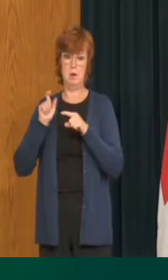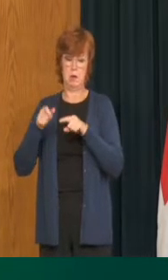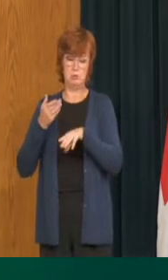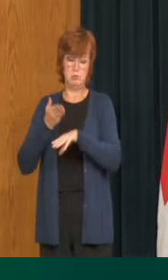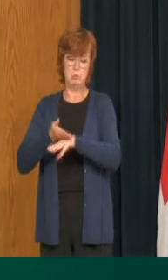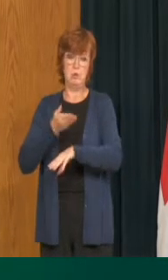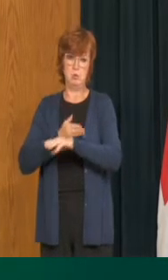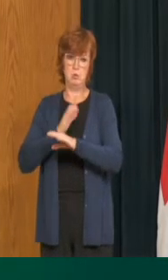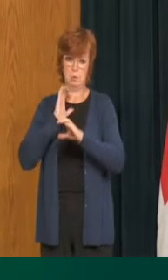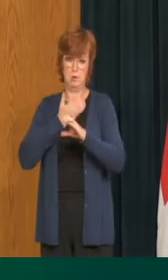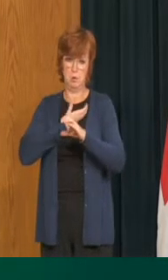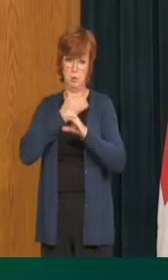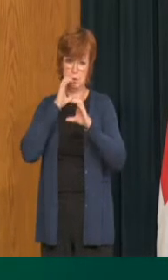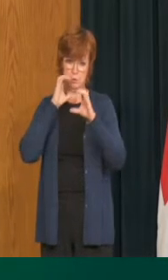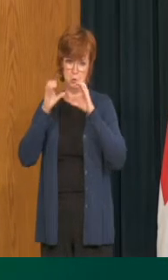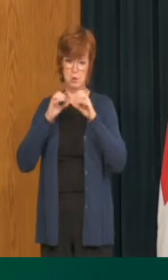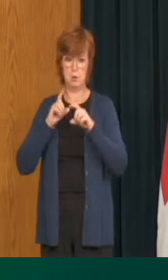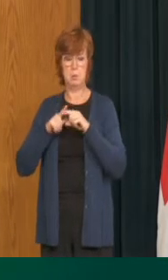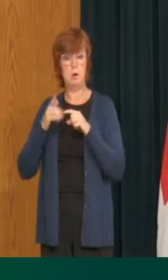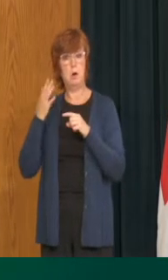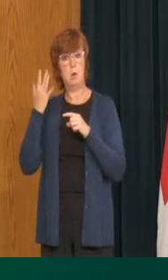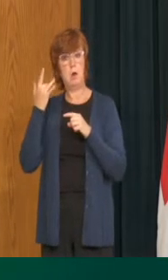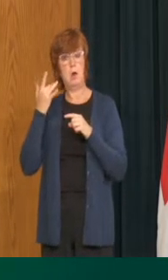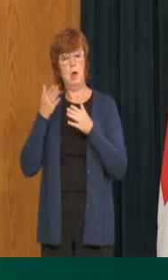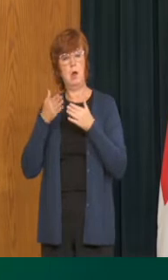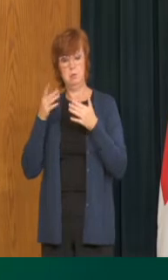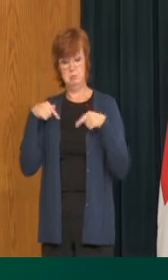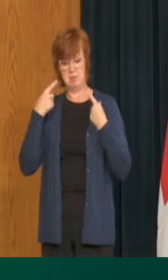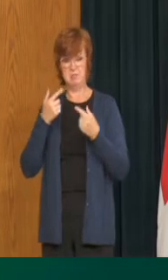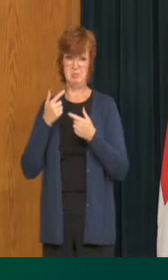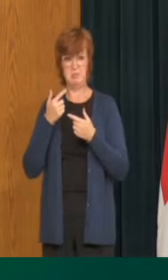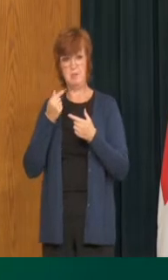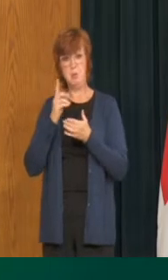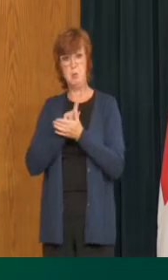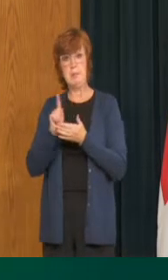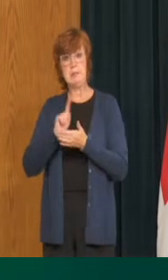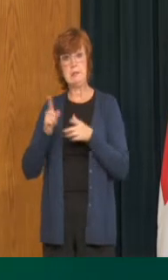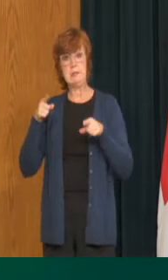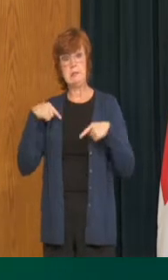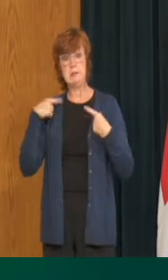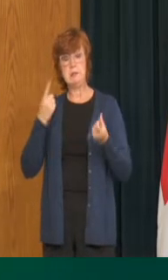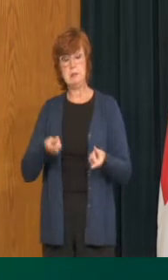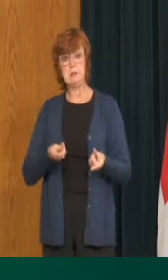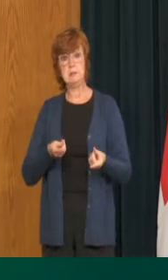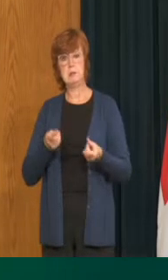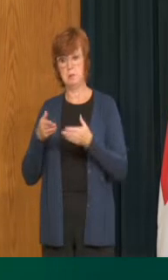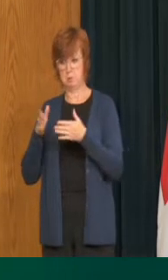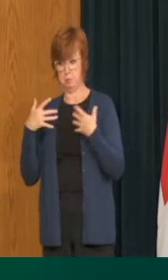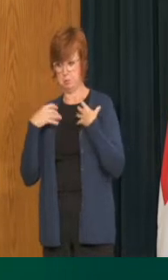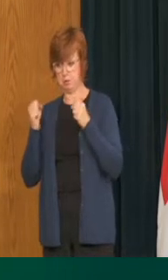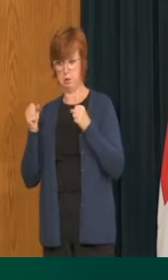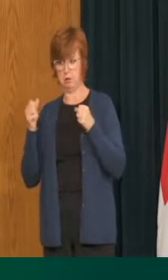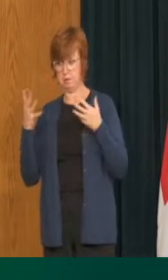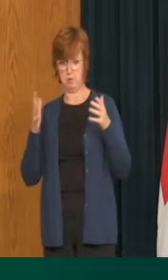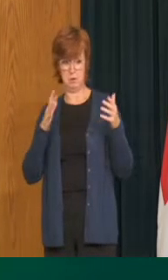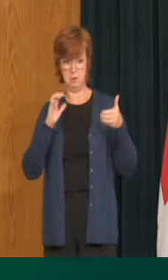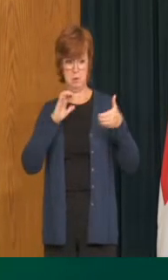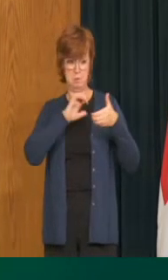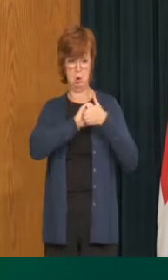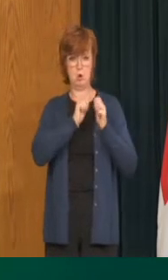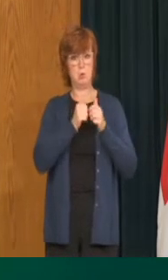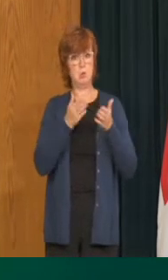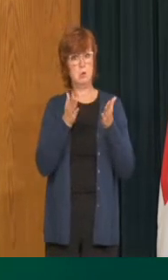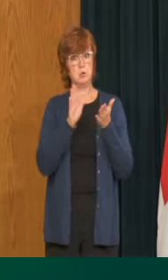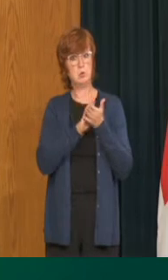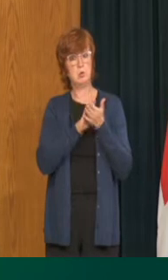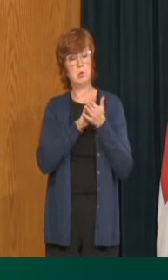weeks public health throughout the province has been engaged with local school divisions, but